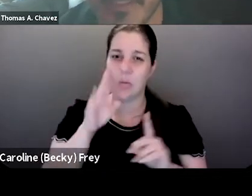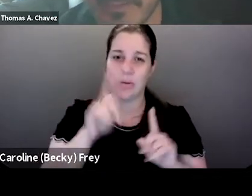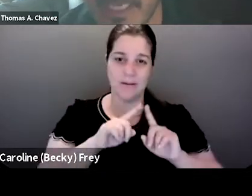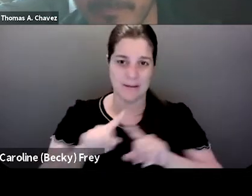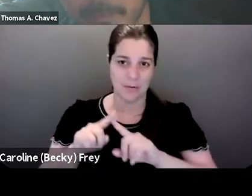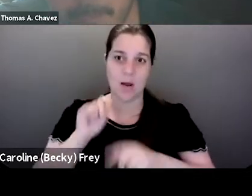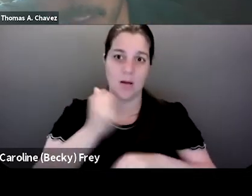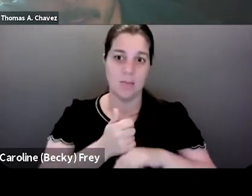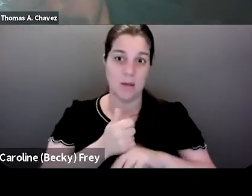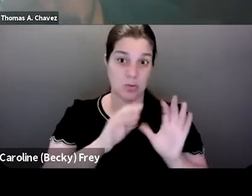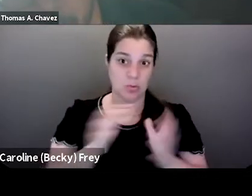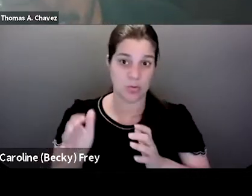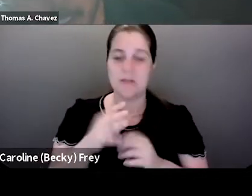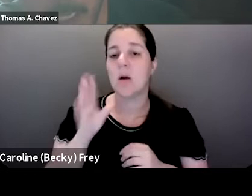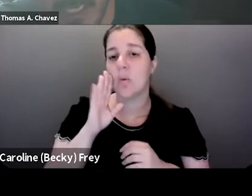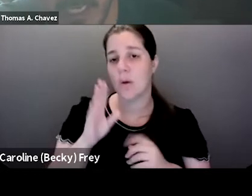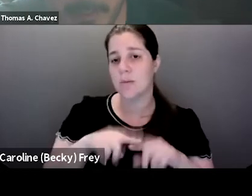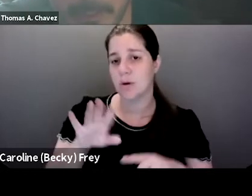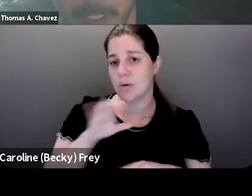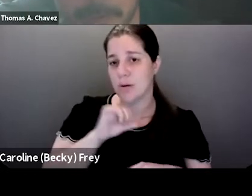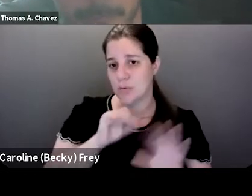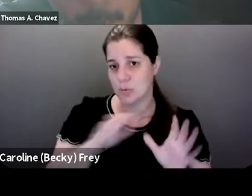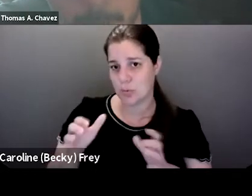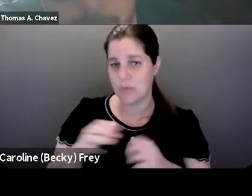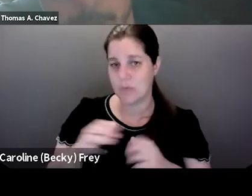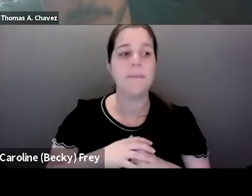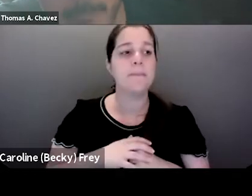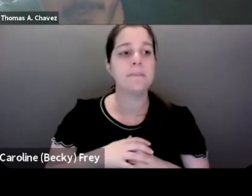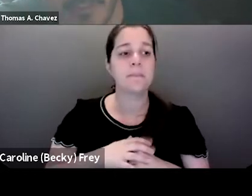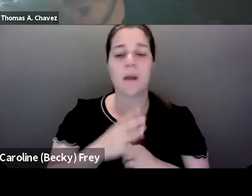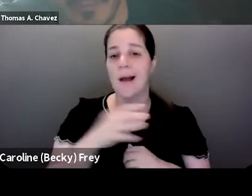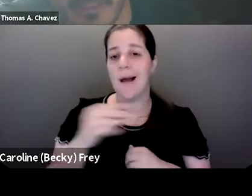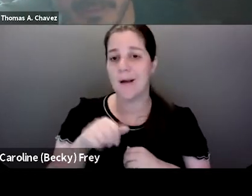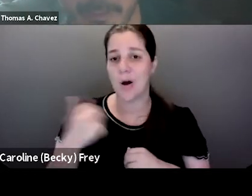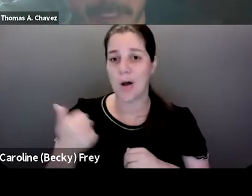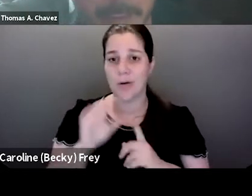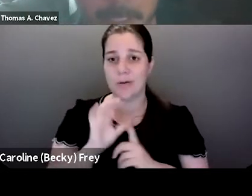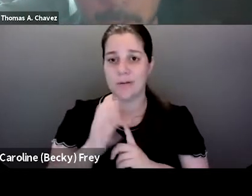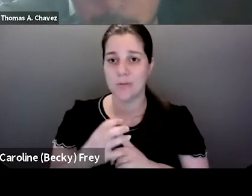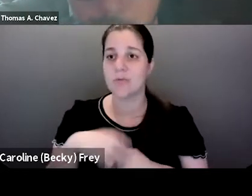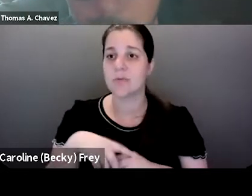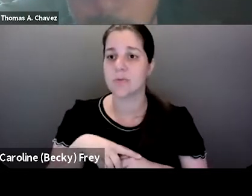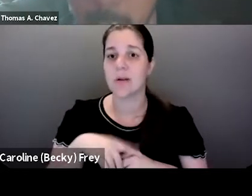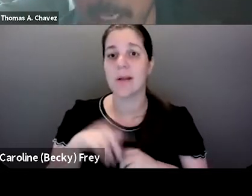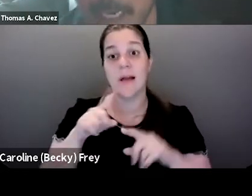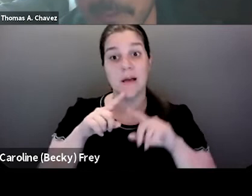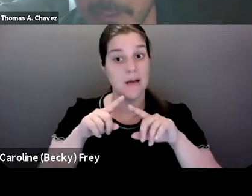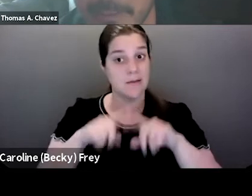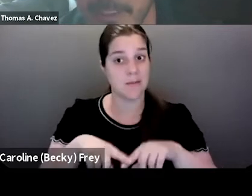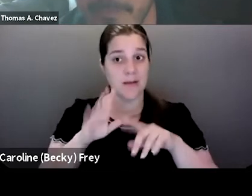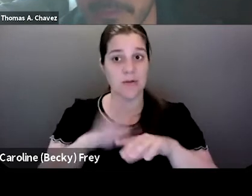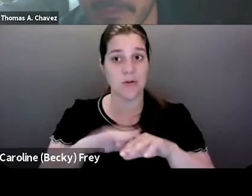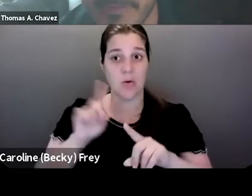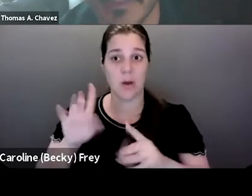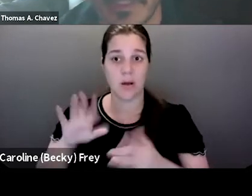time and understand differently by each age group. Another contextual factor is the diversity of the destination culture. The